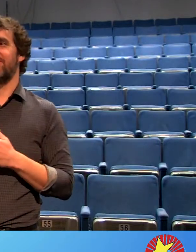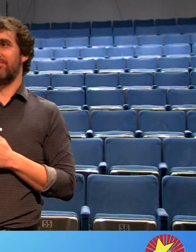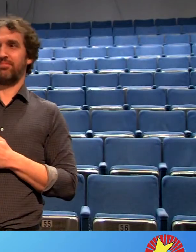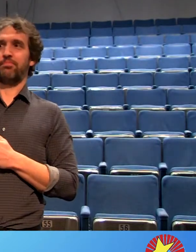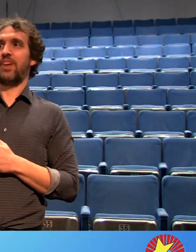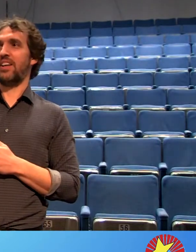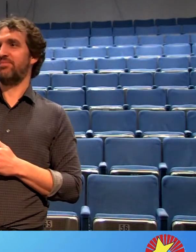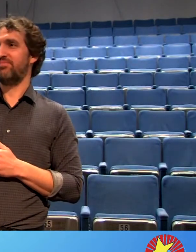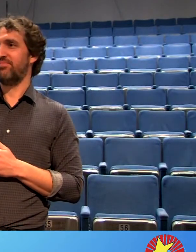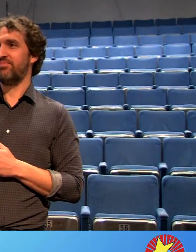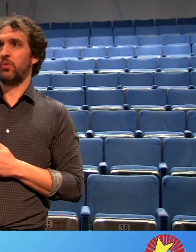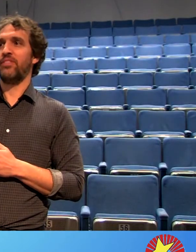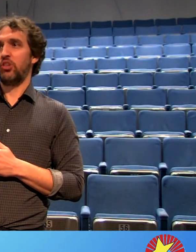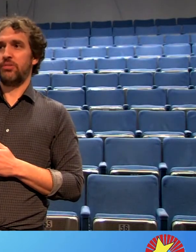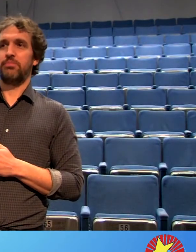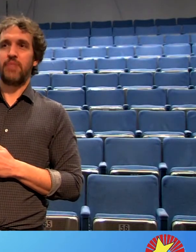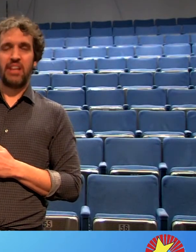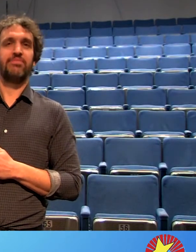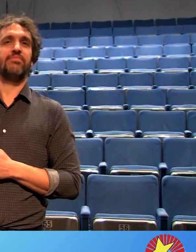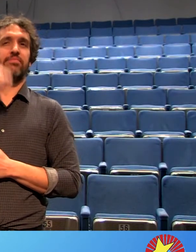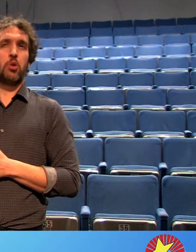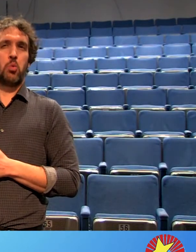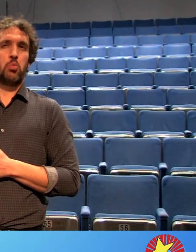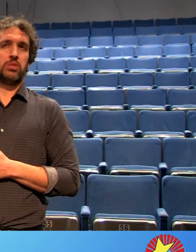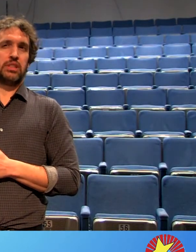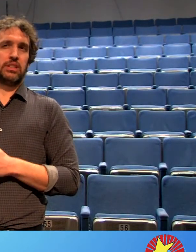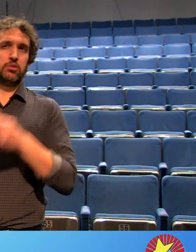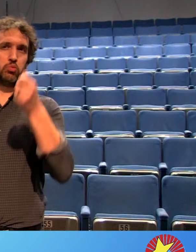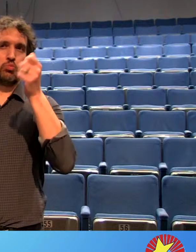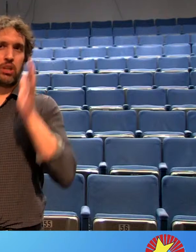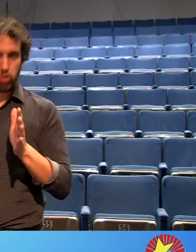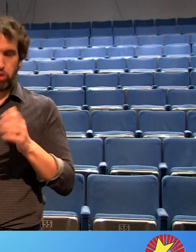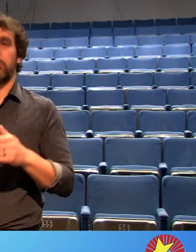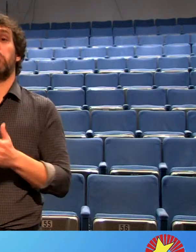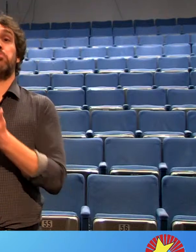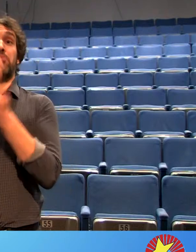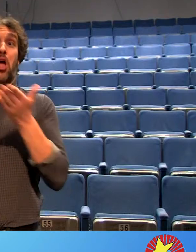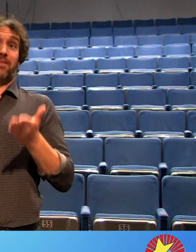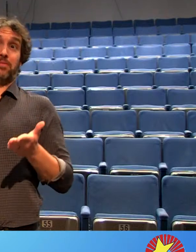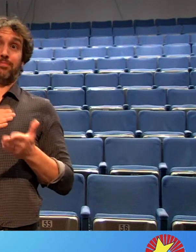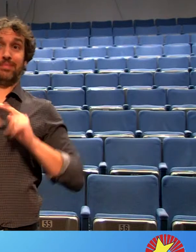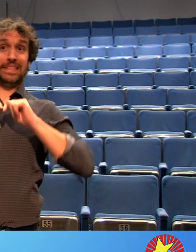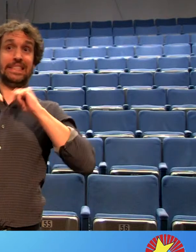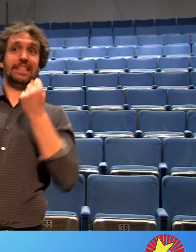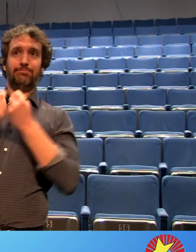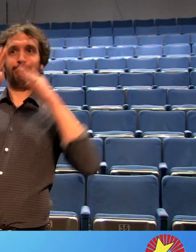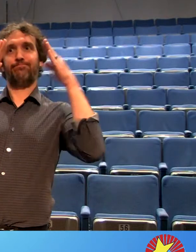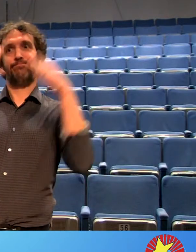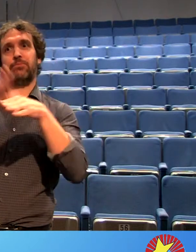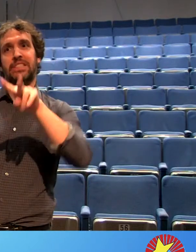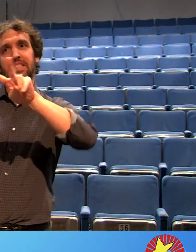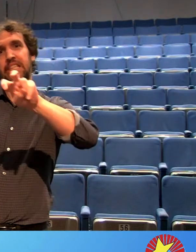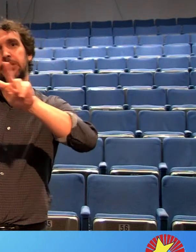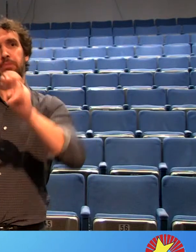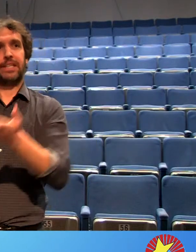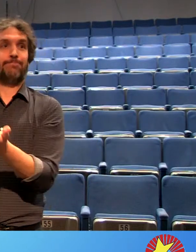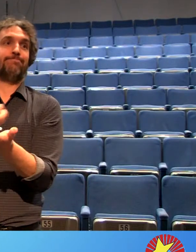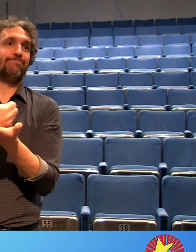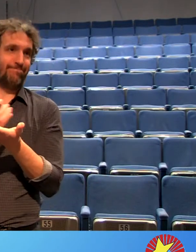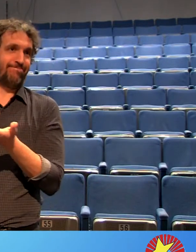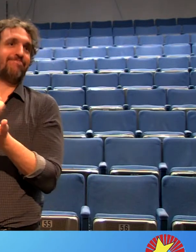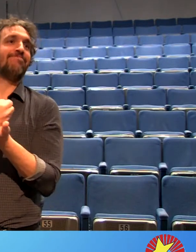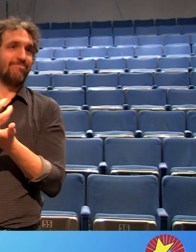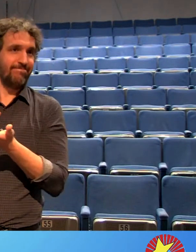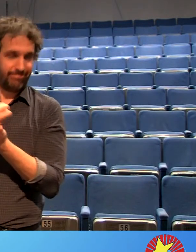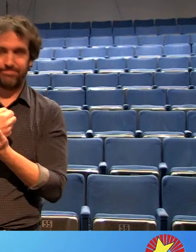Hello, good afternoon, everyone. My name is Michael Olivier. I am the Organizational Department